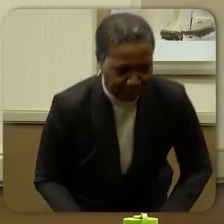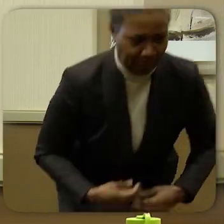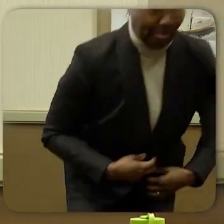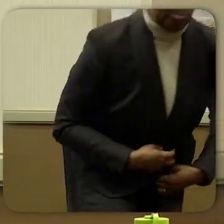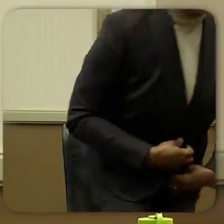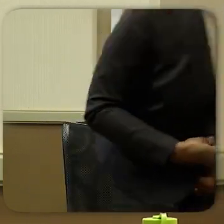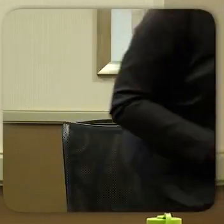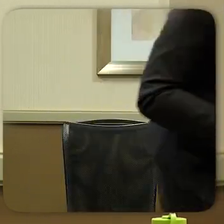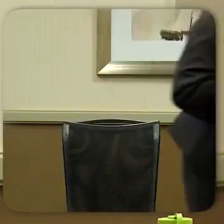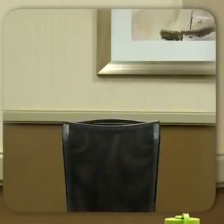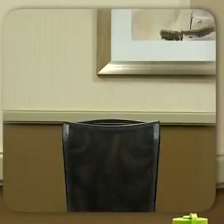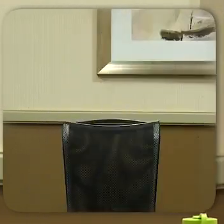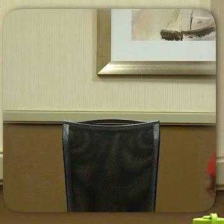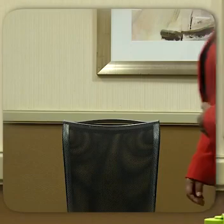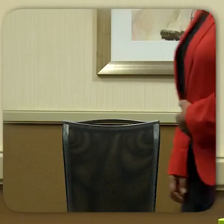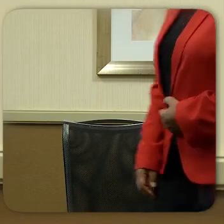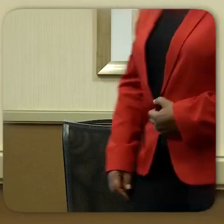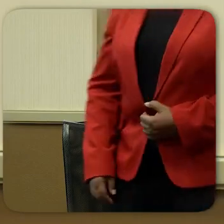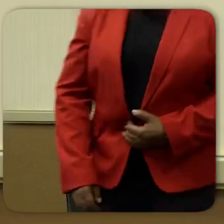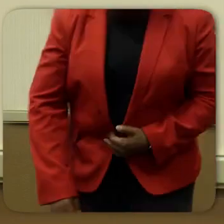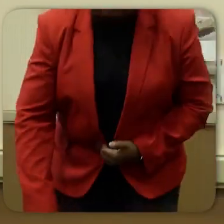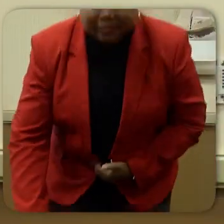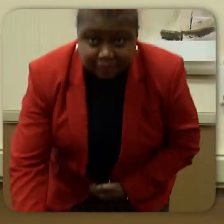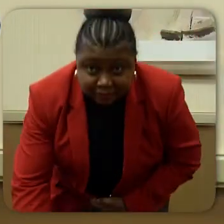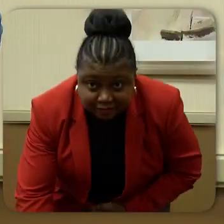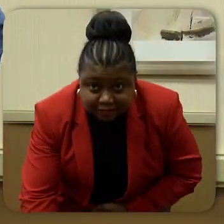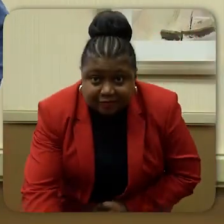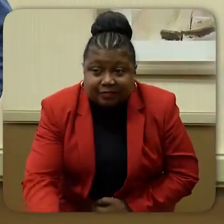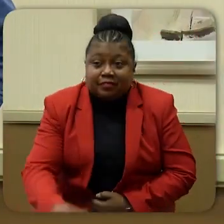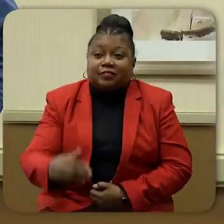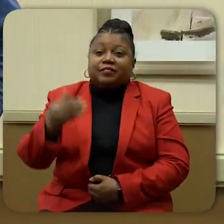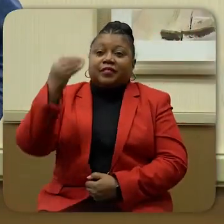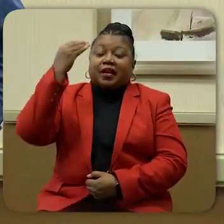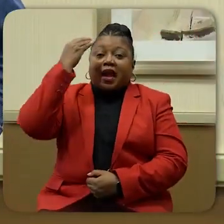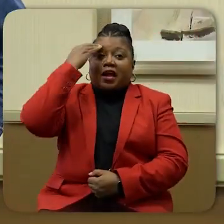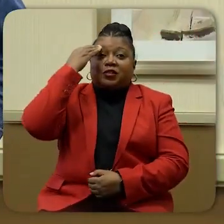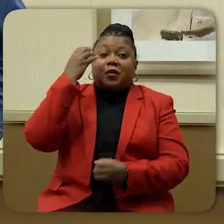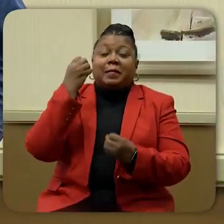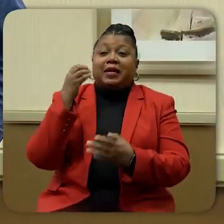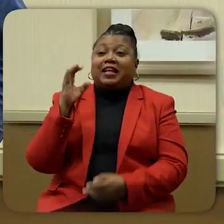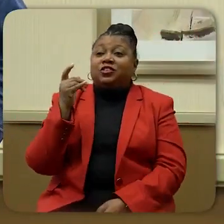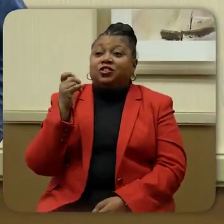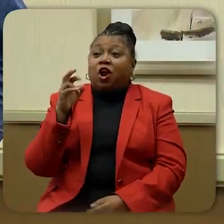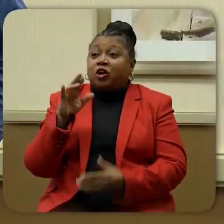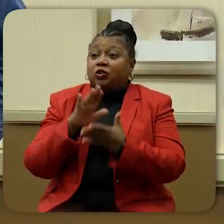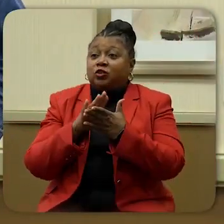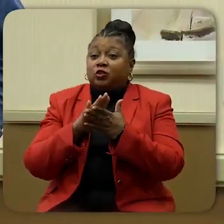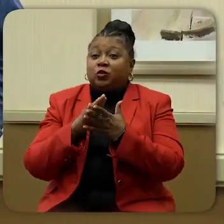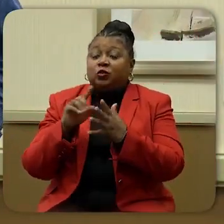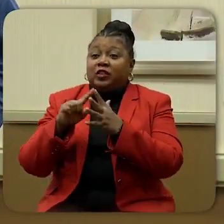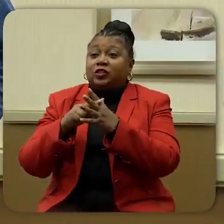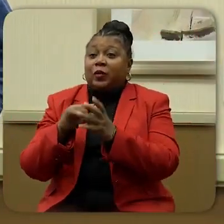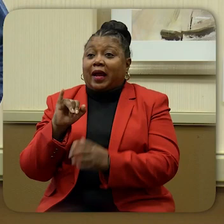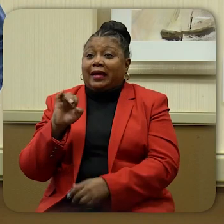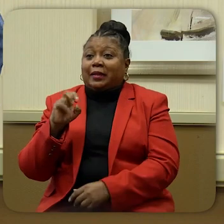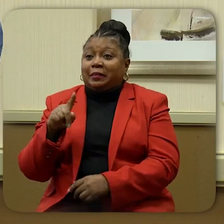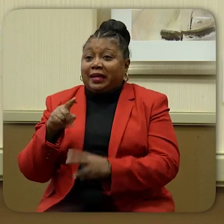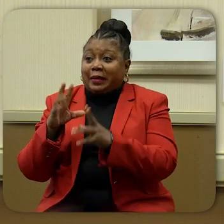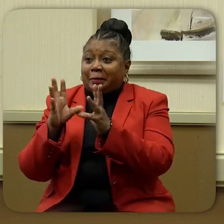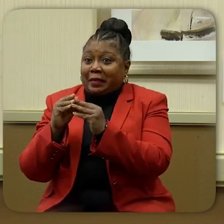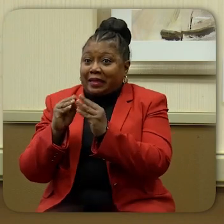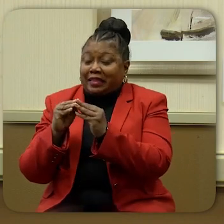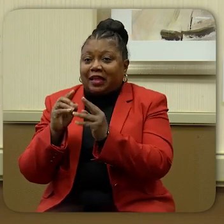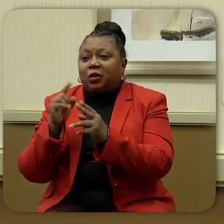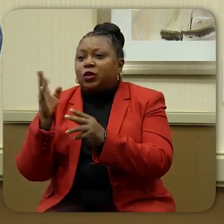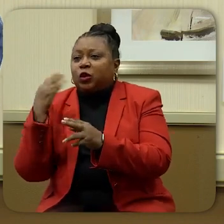at most charter schools, when we start off IEP meetings, they want to know, your name, your title, and